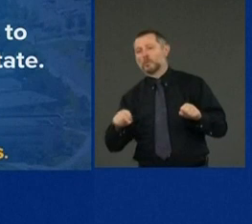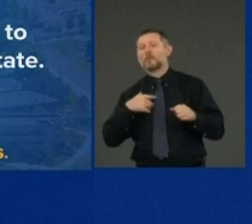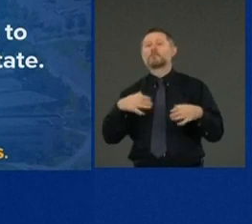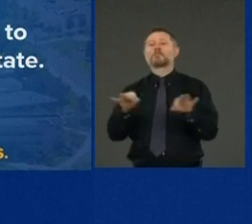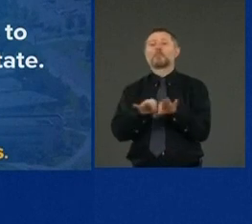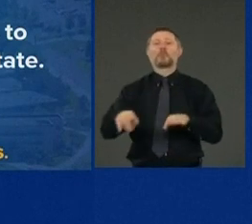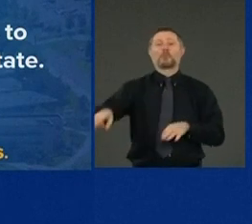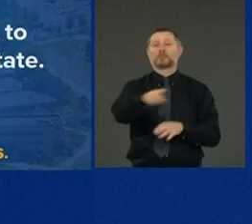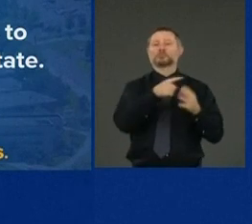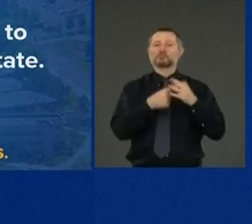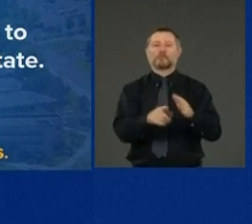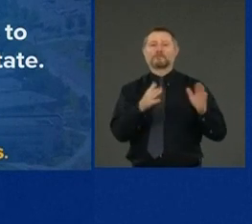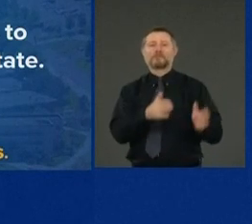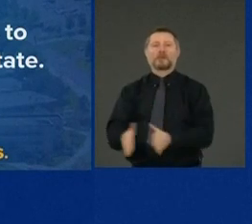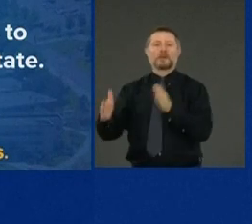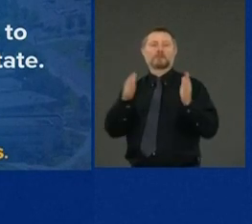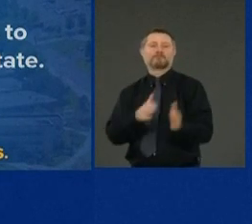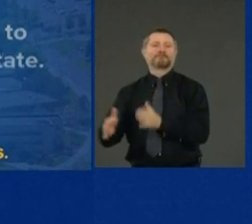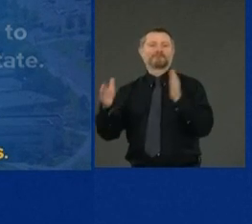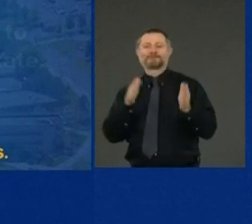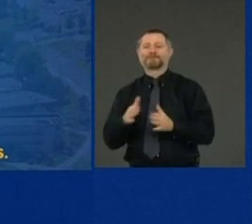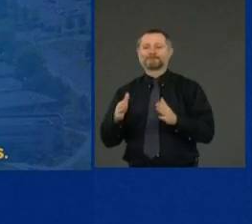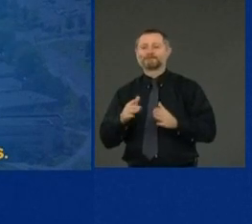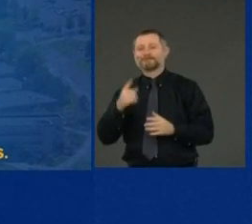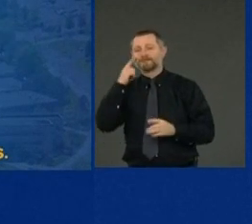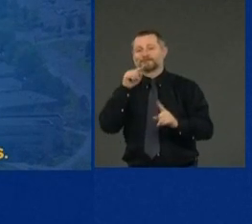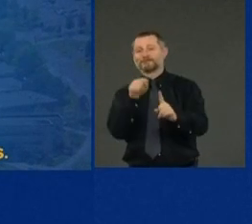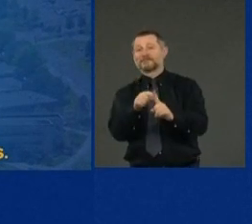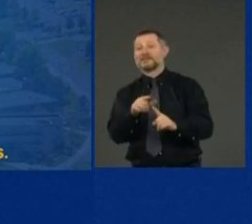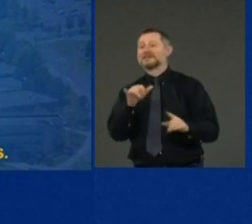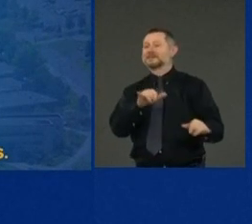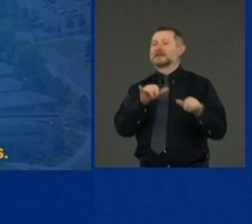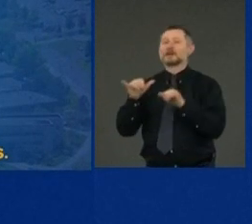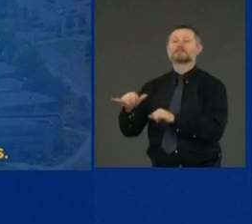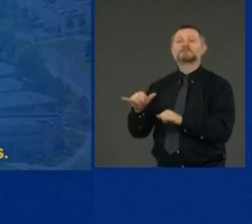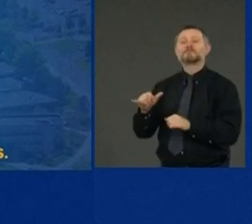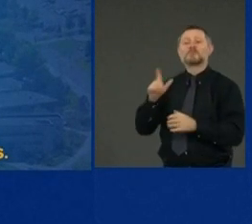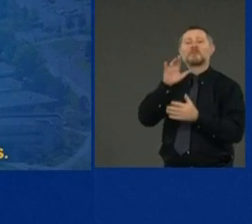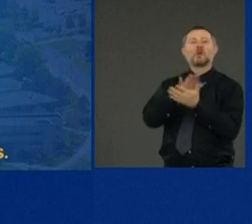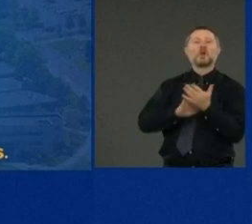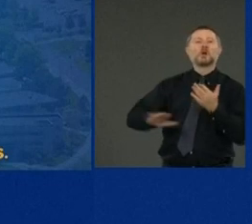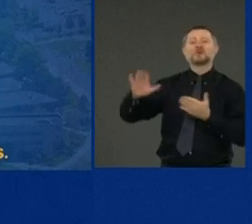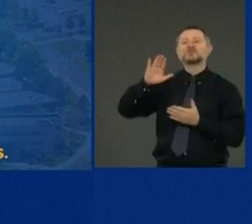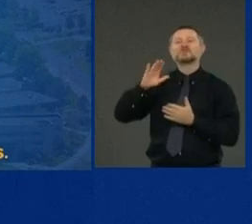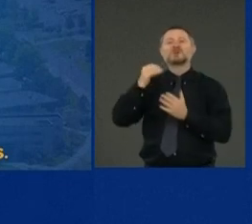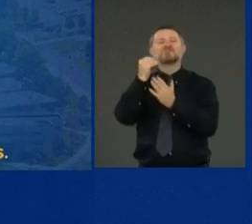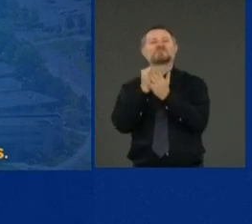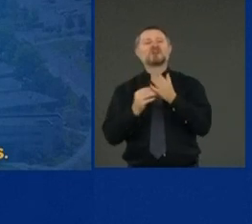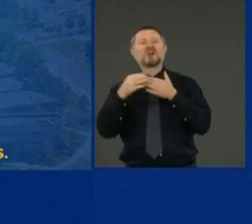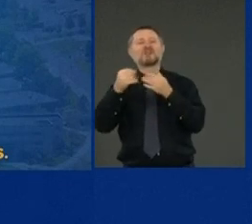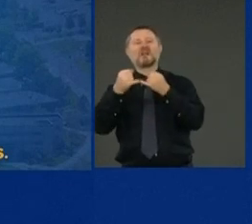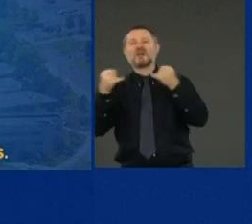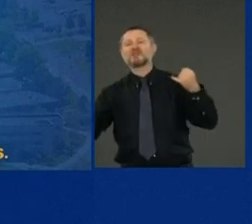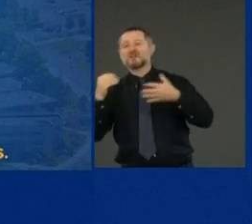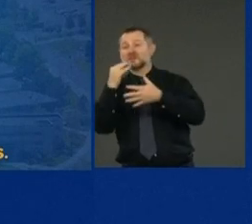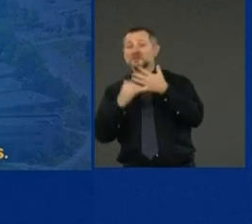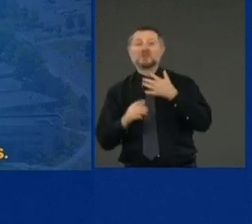prepare plans for K-12. We're doing the same with college guidance. And colleges can go and